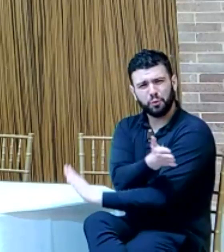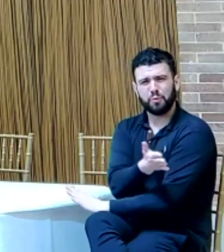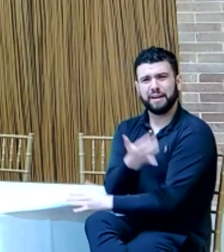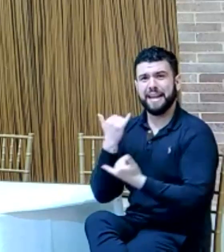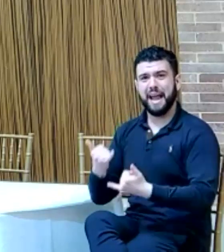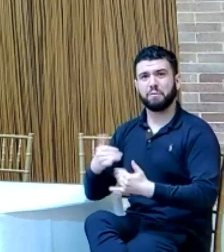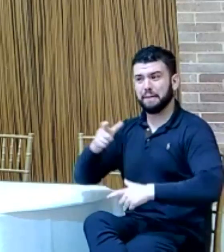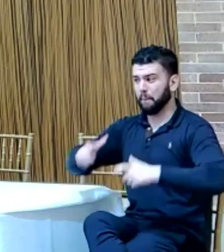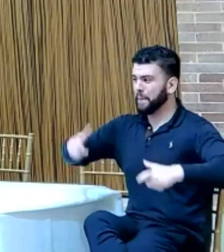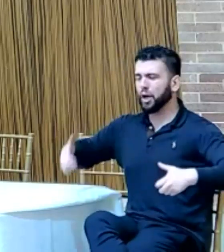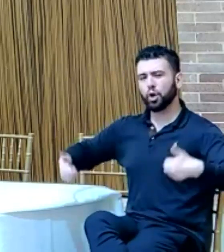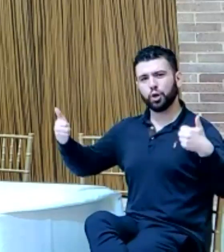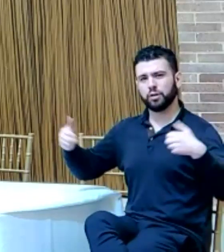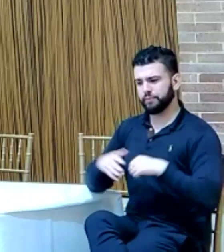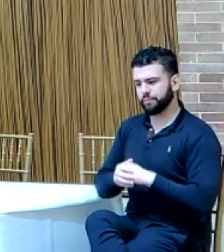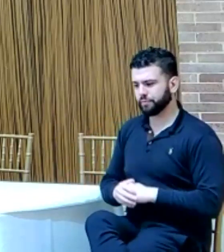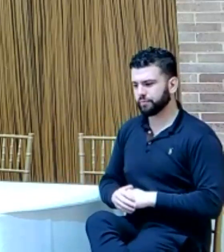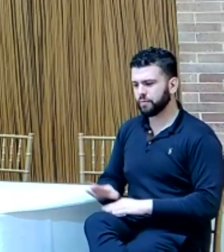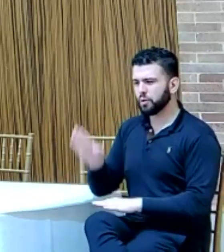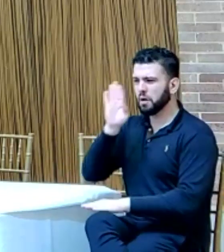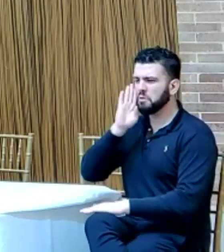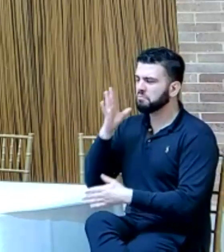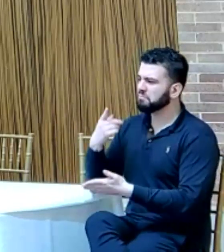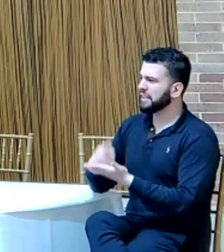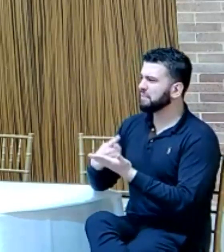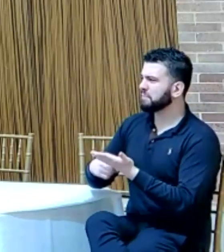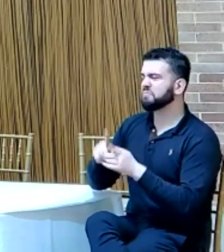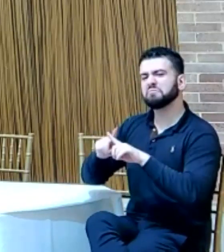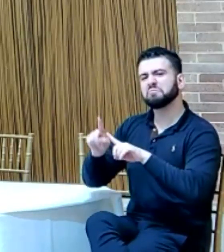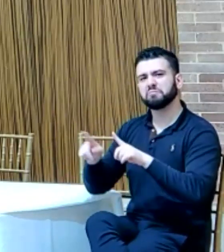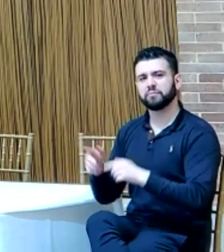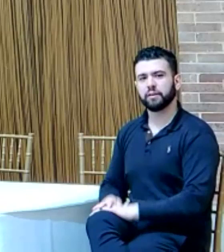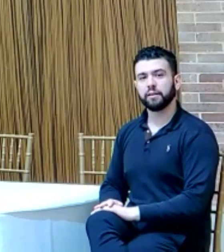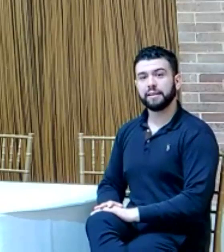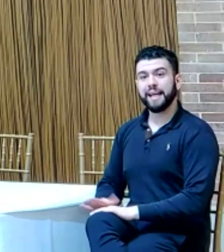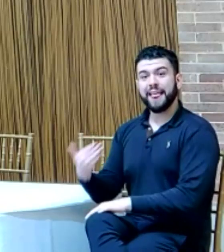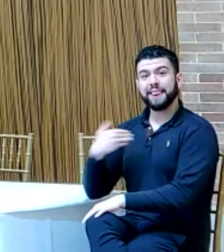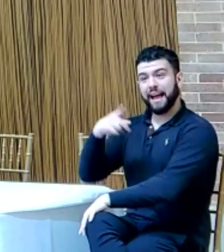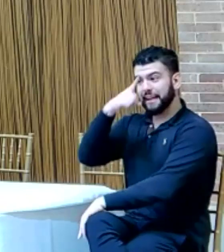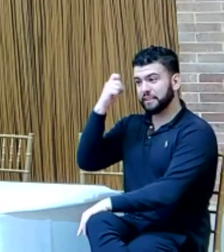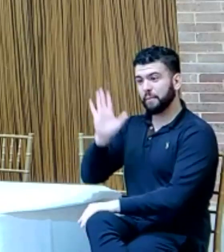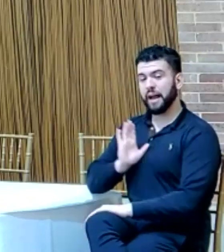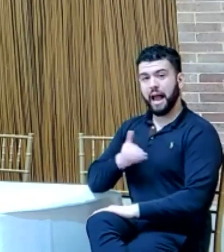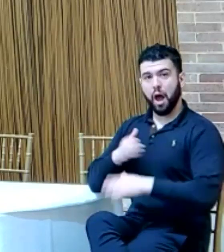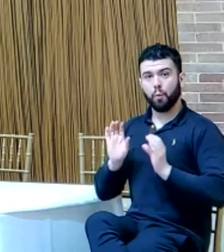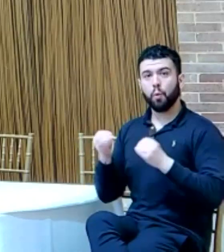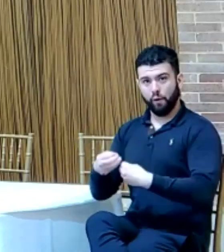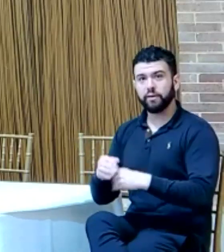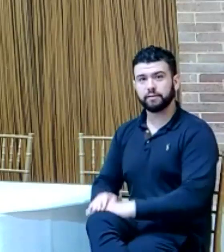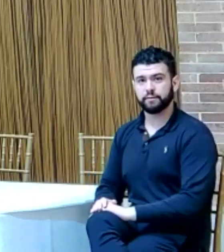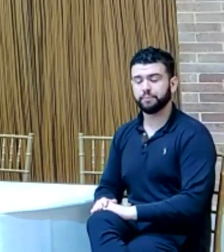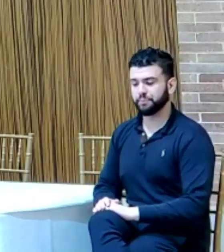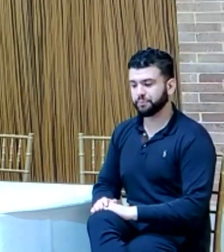lot but let me just say some other things that are going on too just last sum summer just last summer our office the office of fair housing and equal